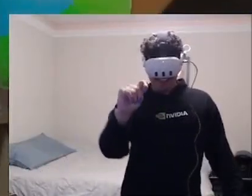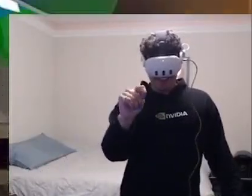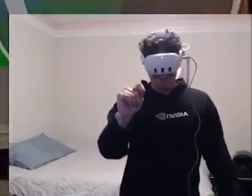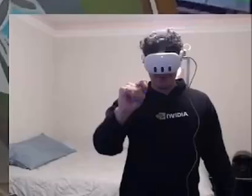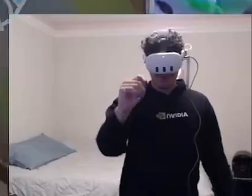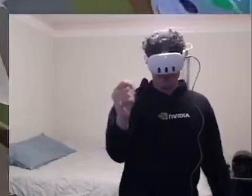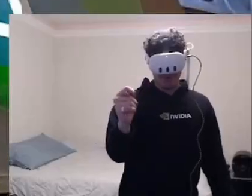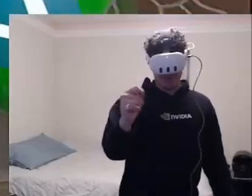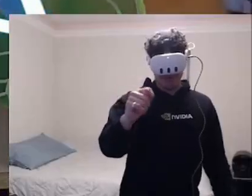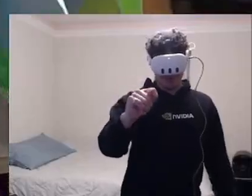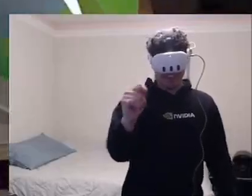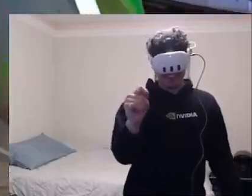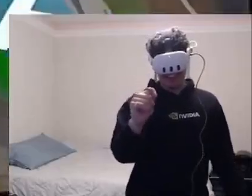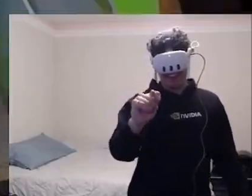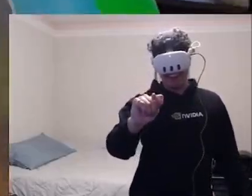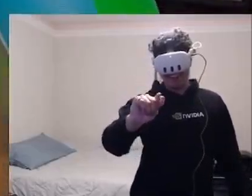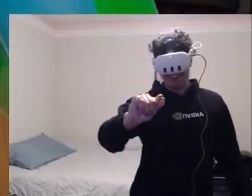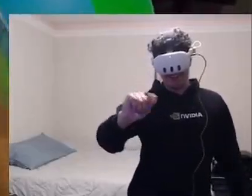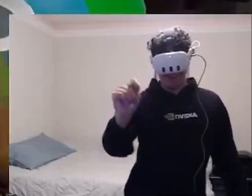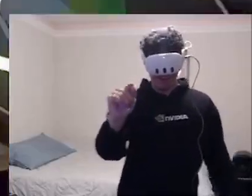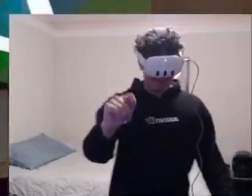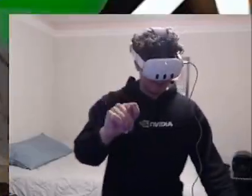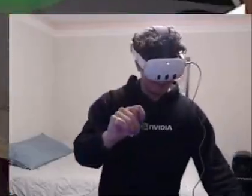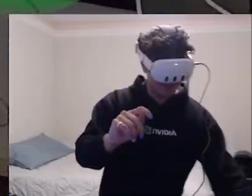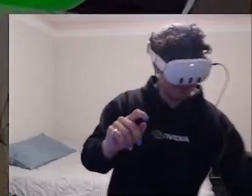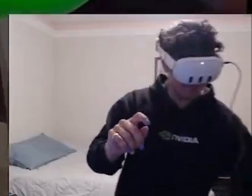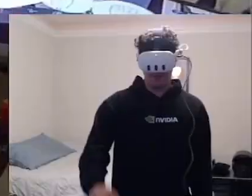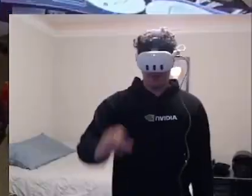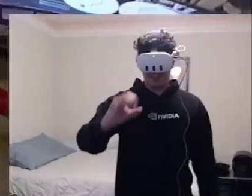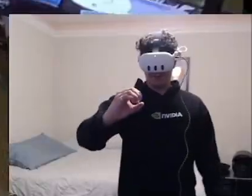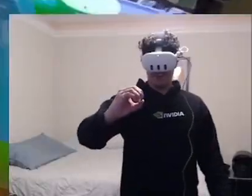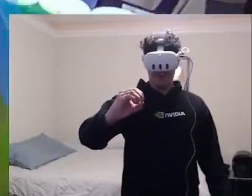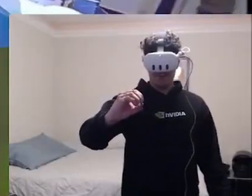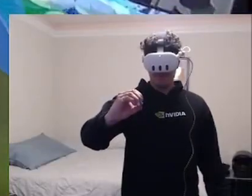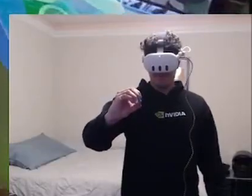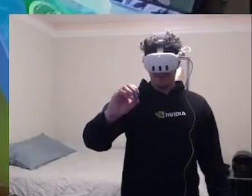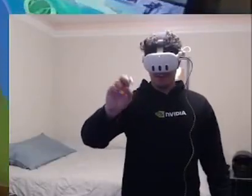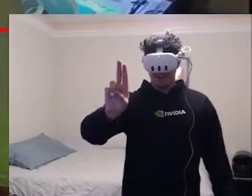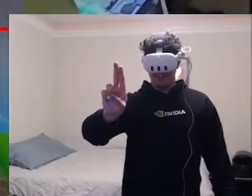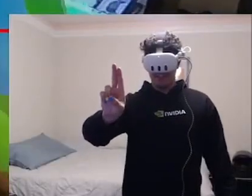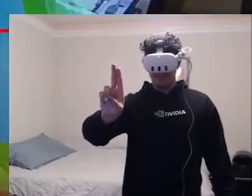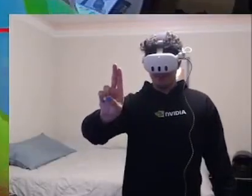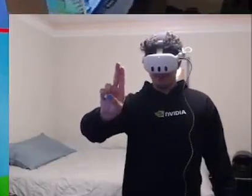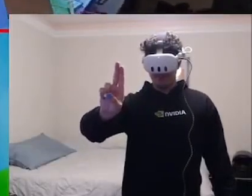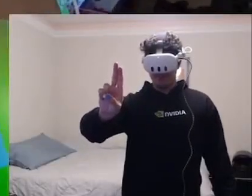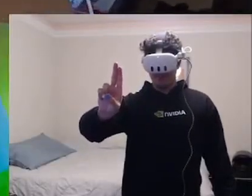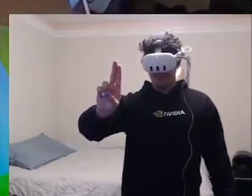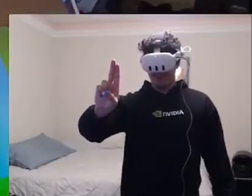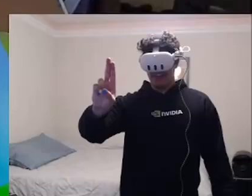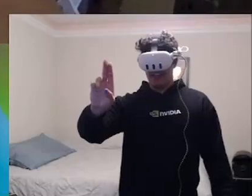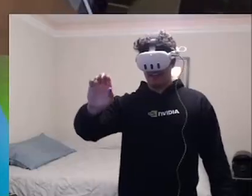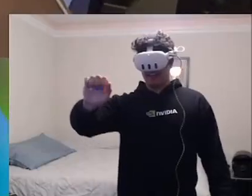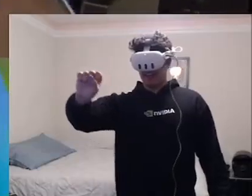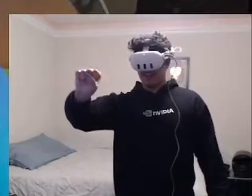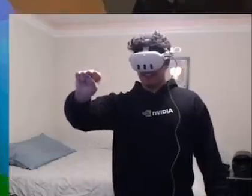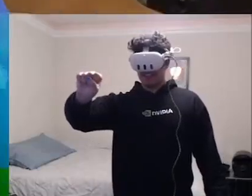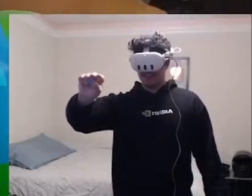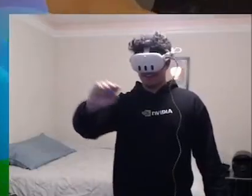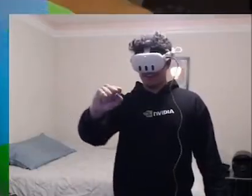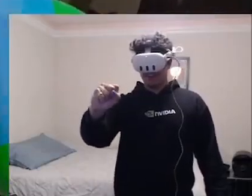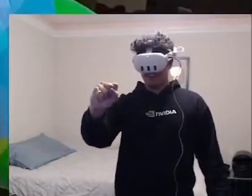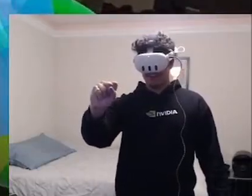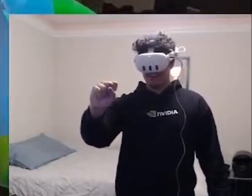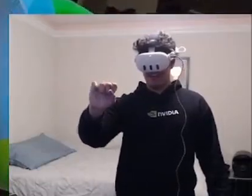M is another one of our pain points, so I'm going to go ahead and skip it, but here's an O, and a U, and an